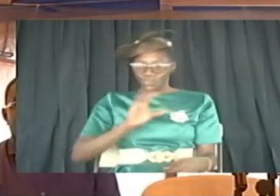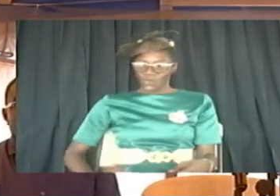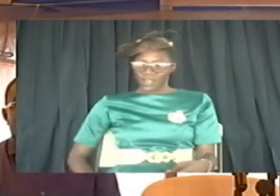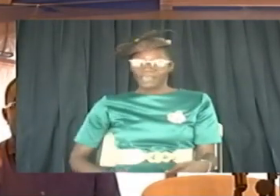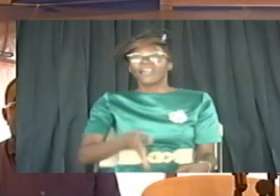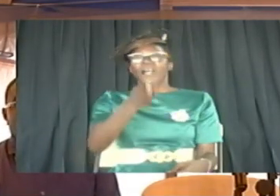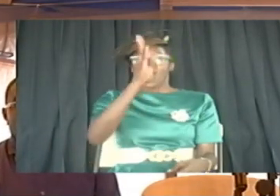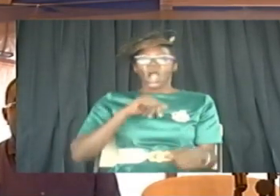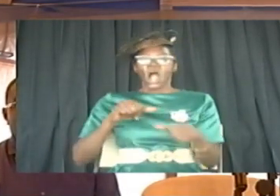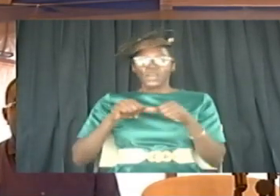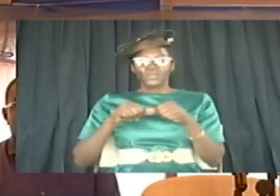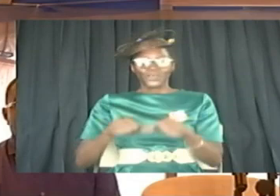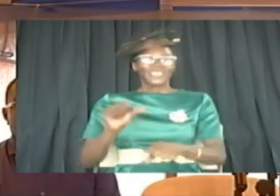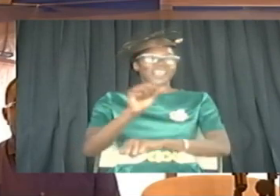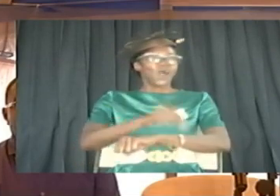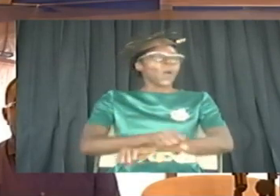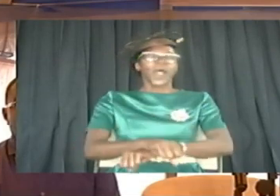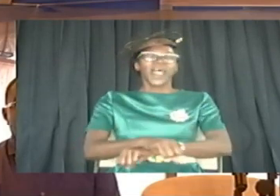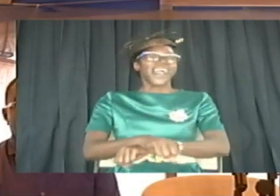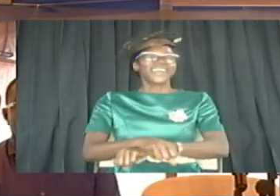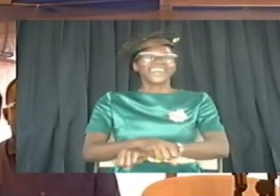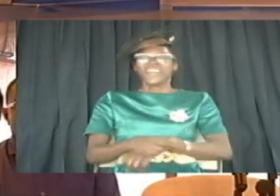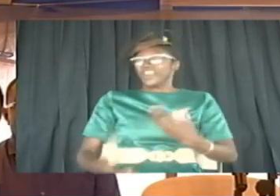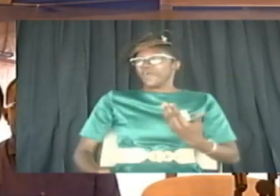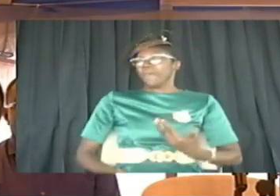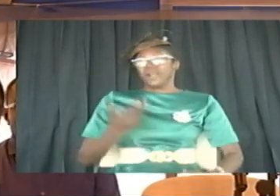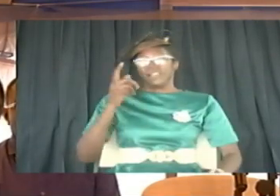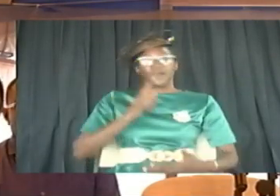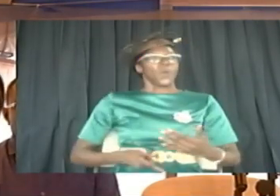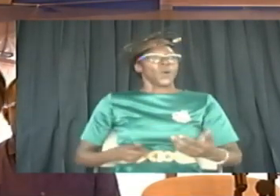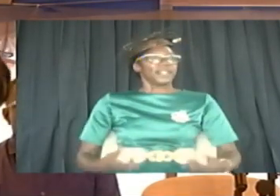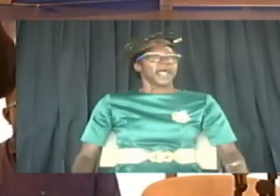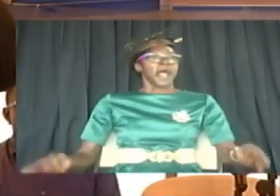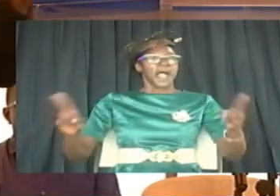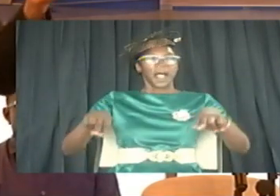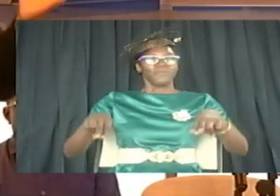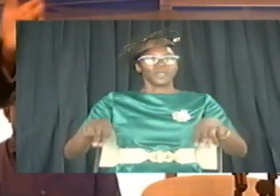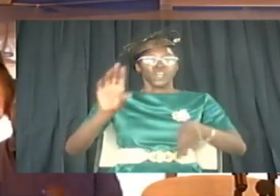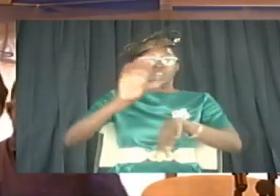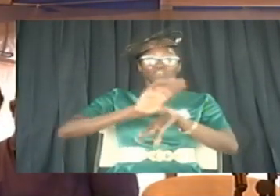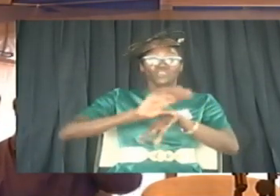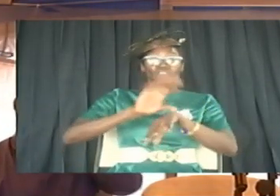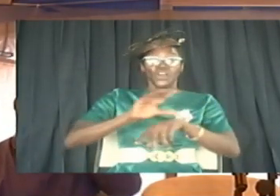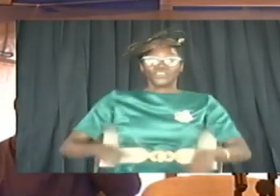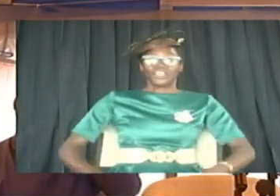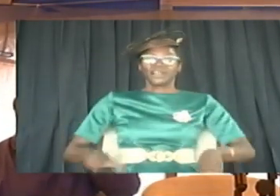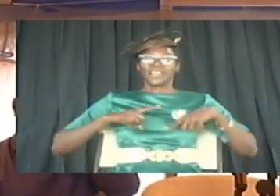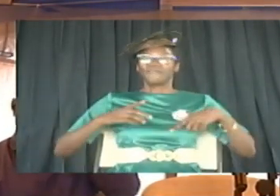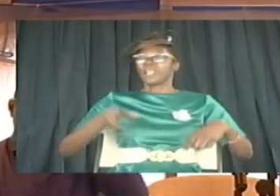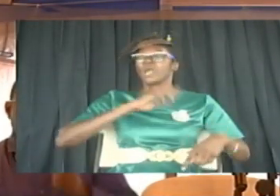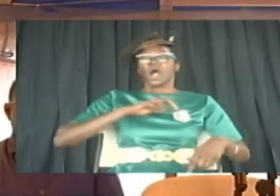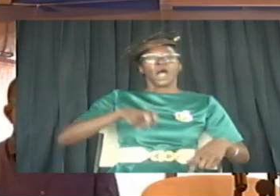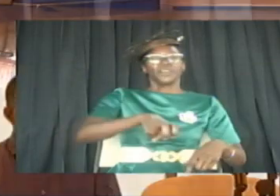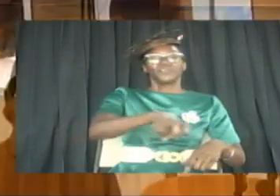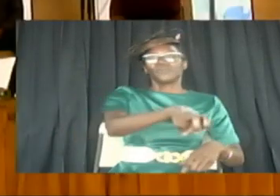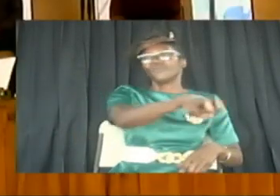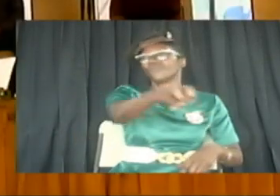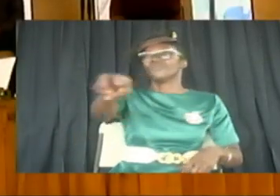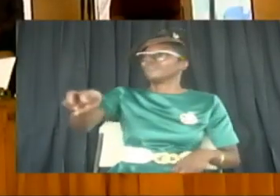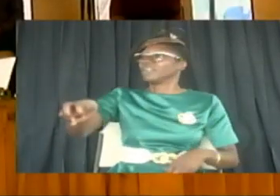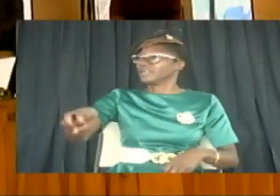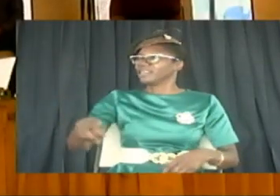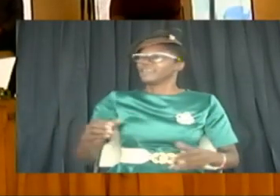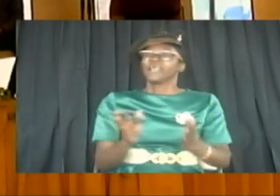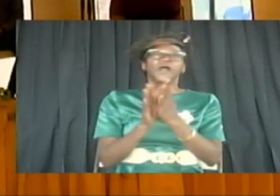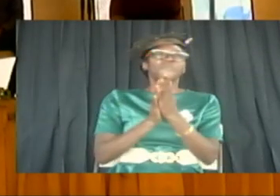work in spite of what is happening. The church of the living God is moving through the land. Somebody praise